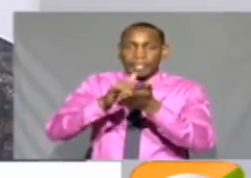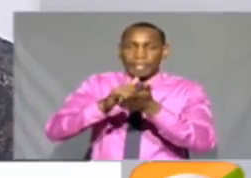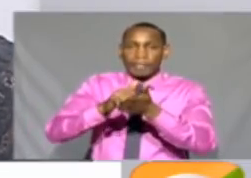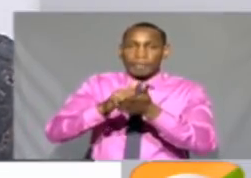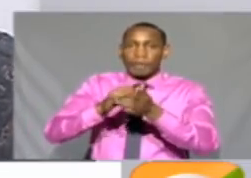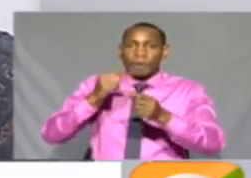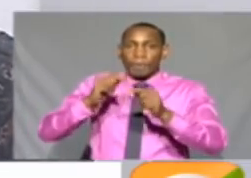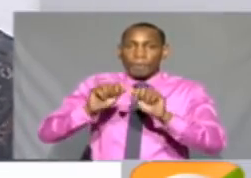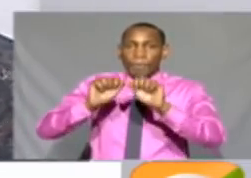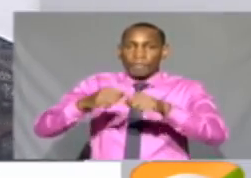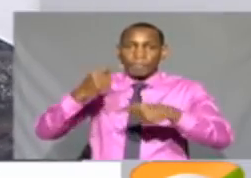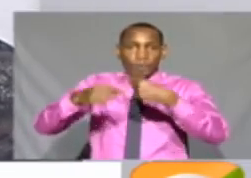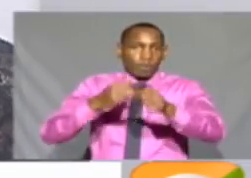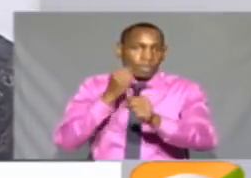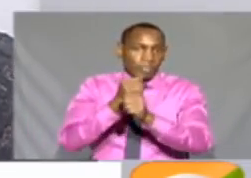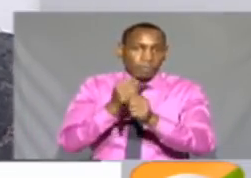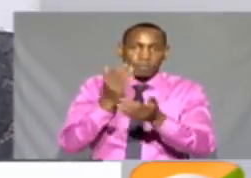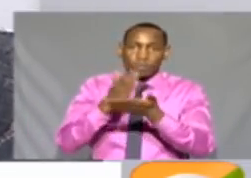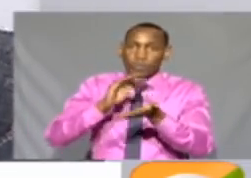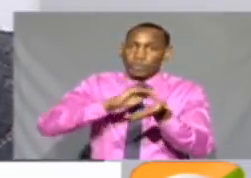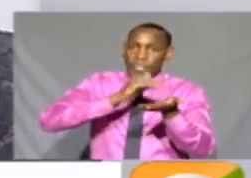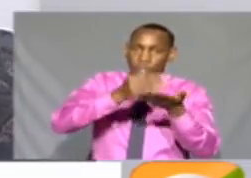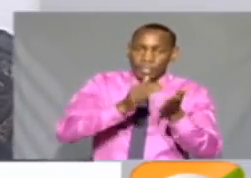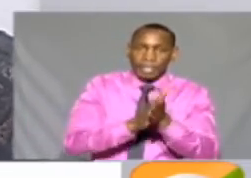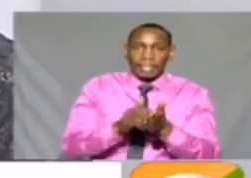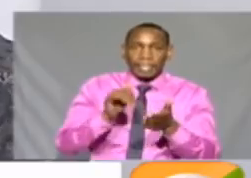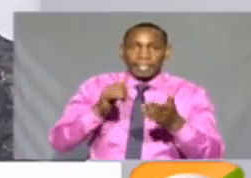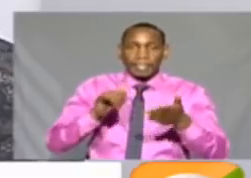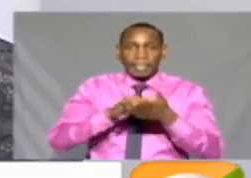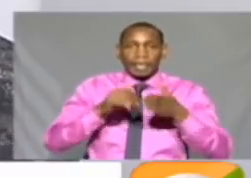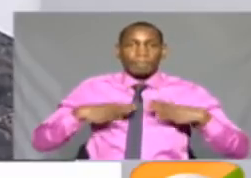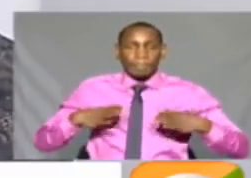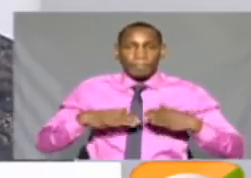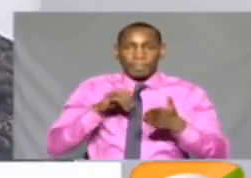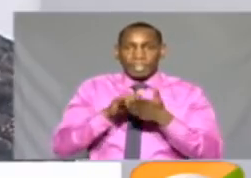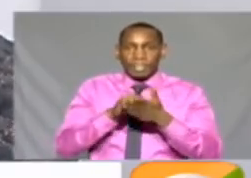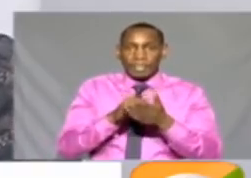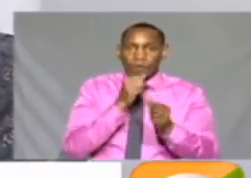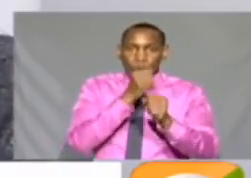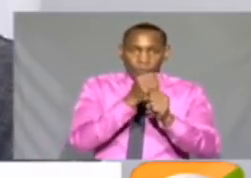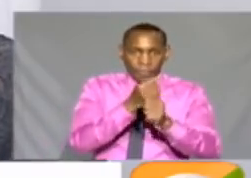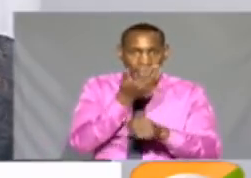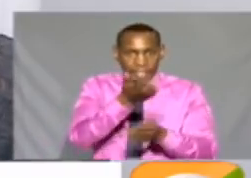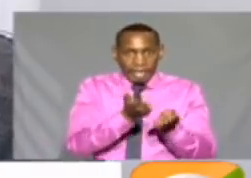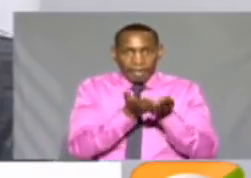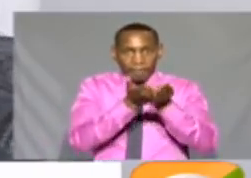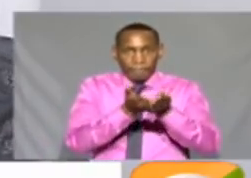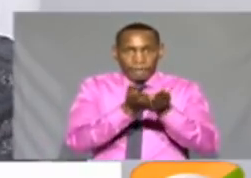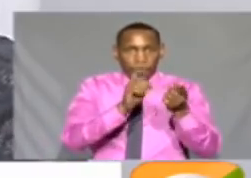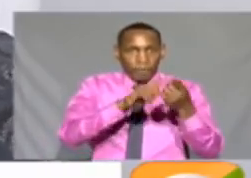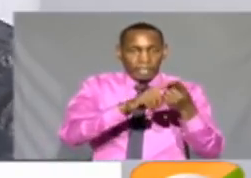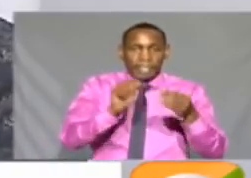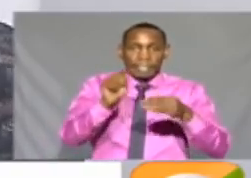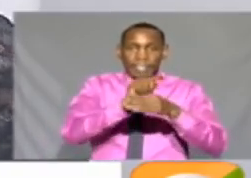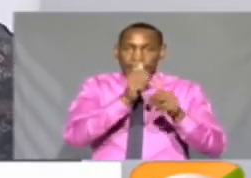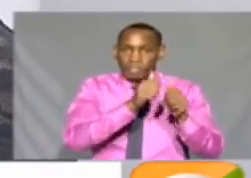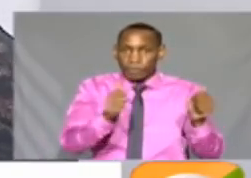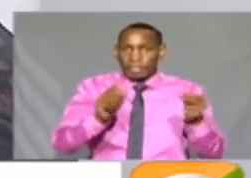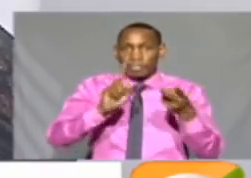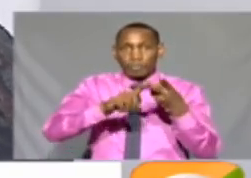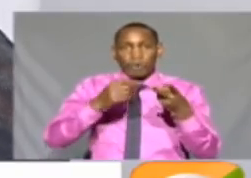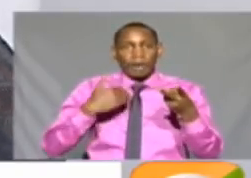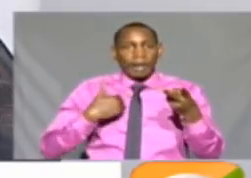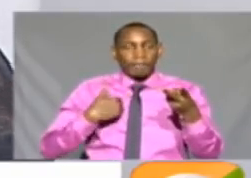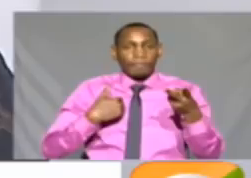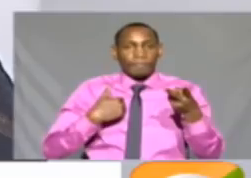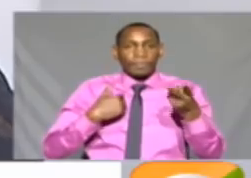tip-top condition, that they are insured, that the persons and the personnel who are actually working there are A, well-trained, and two, also have their